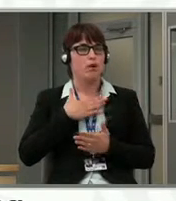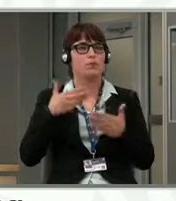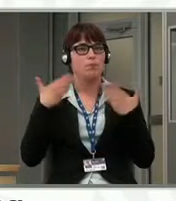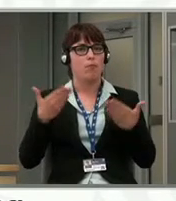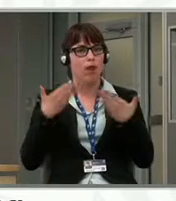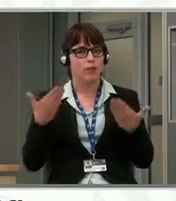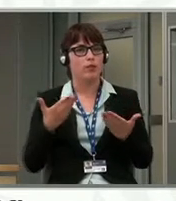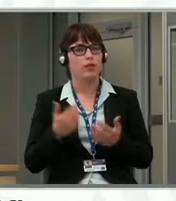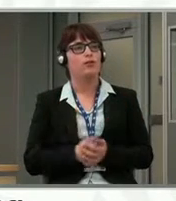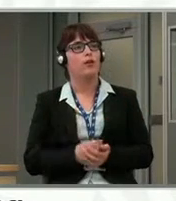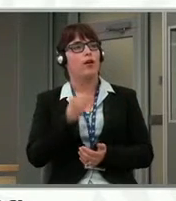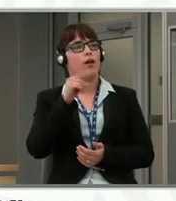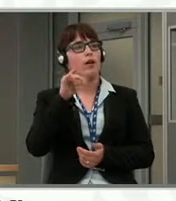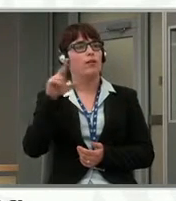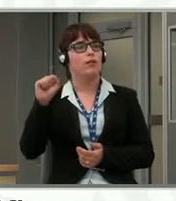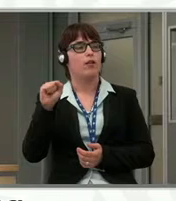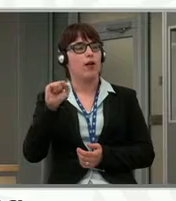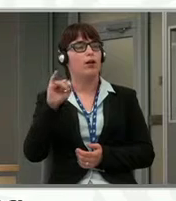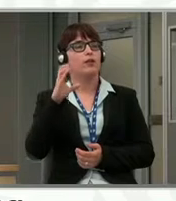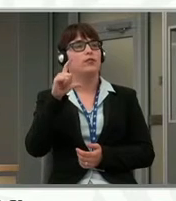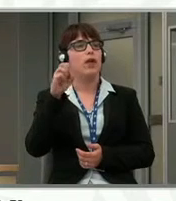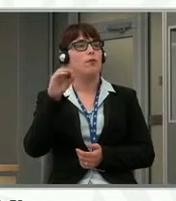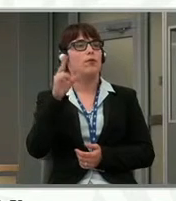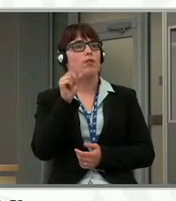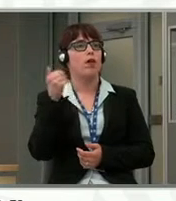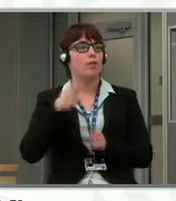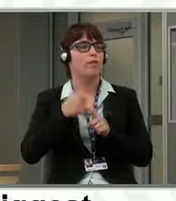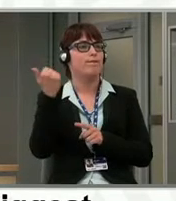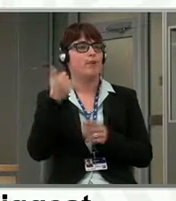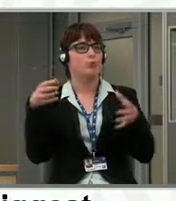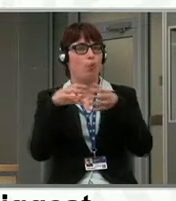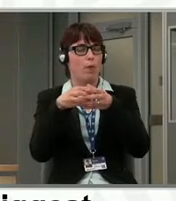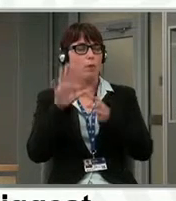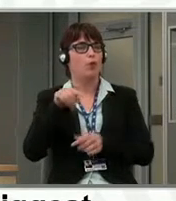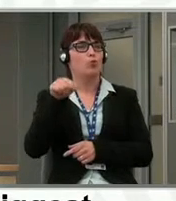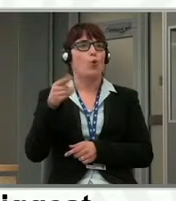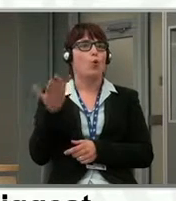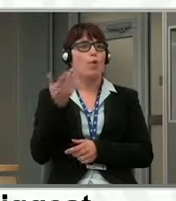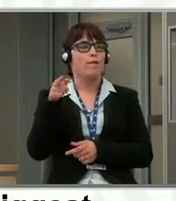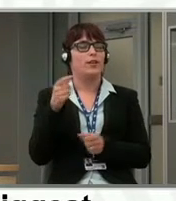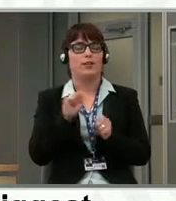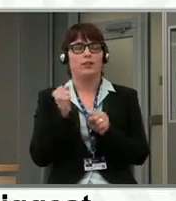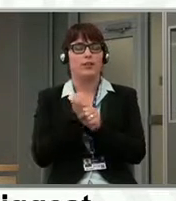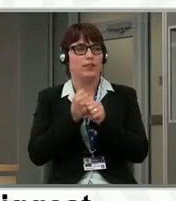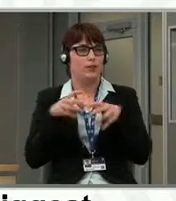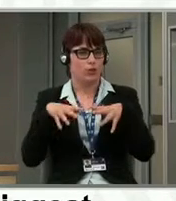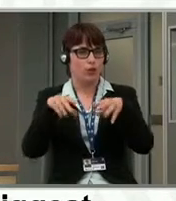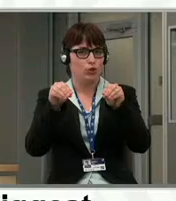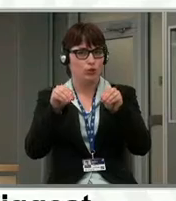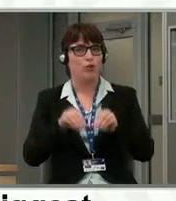this topic. And the biggest and the greatest thank you is to Elin Selmiņa and her